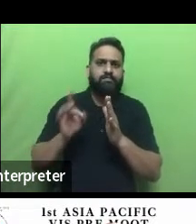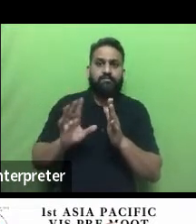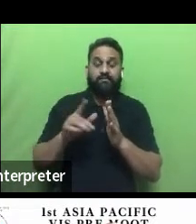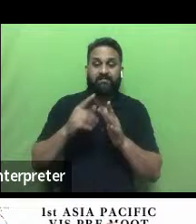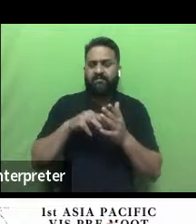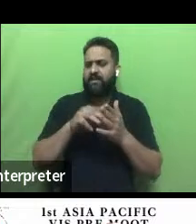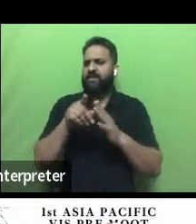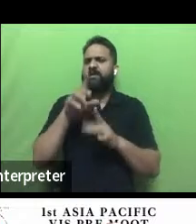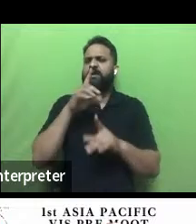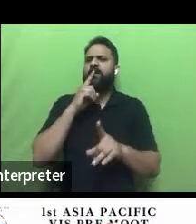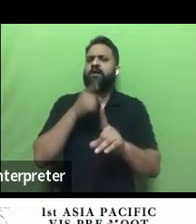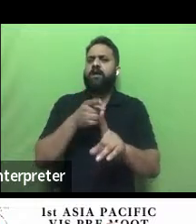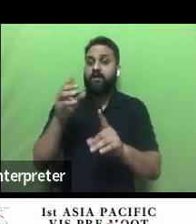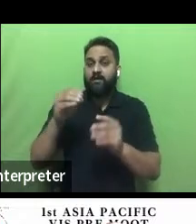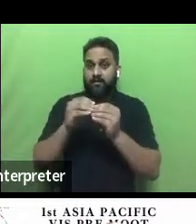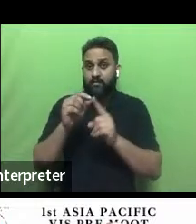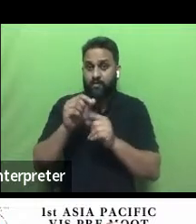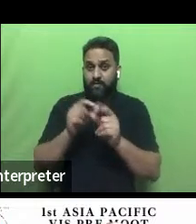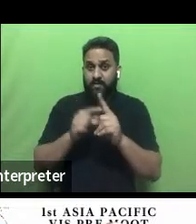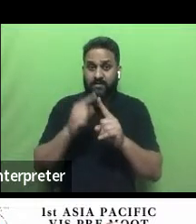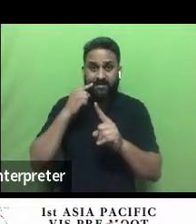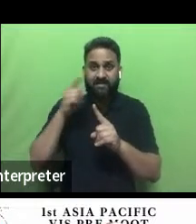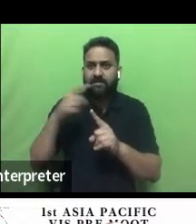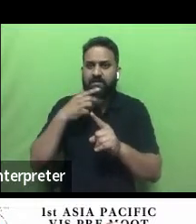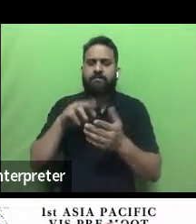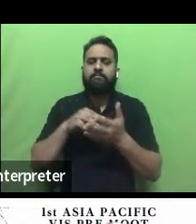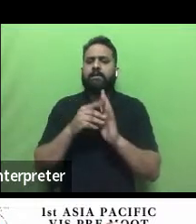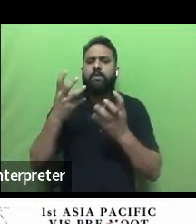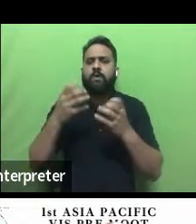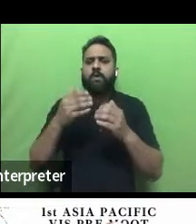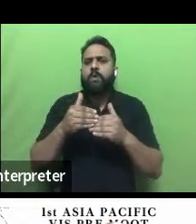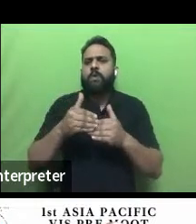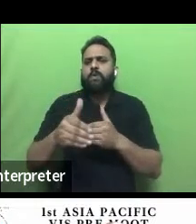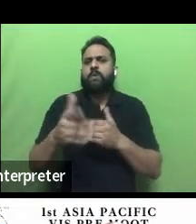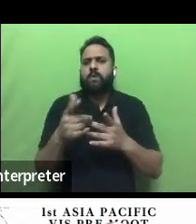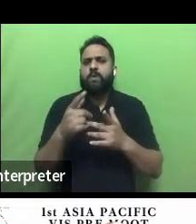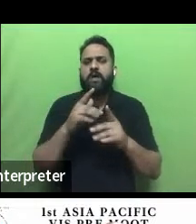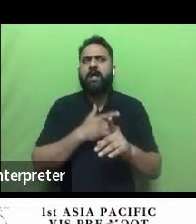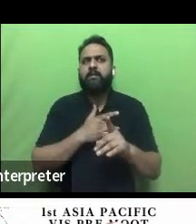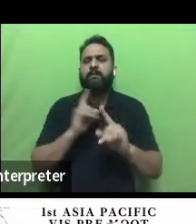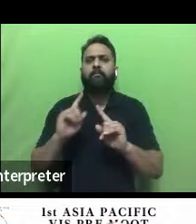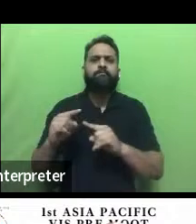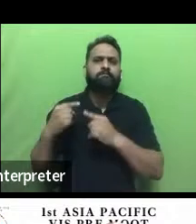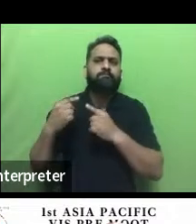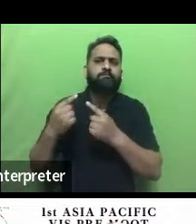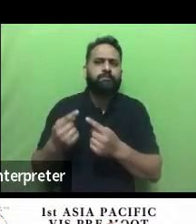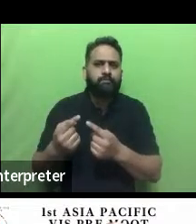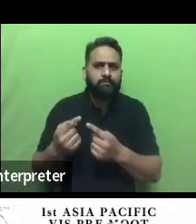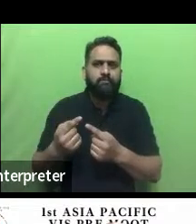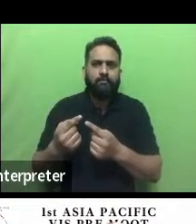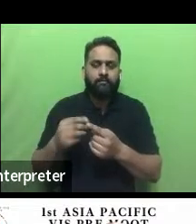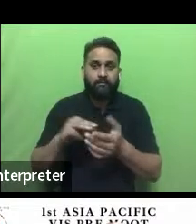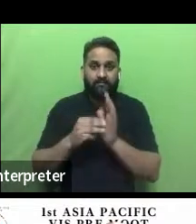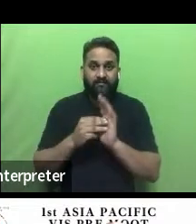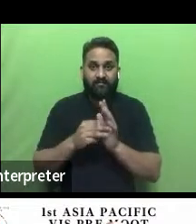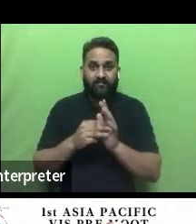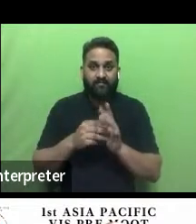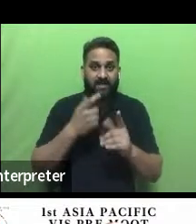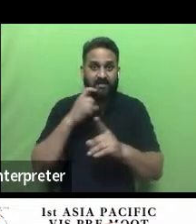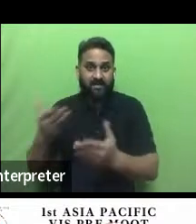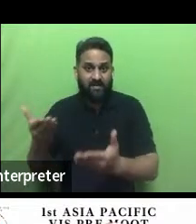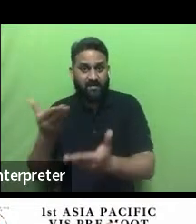Ms. Bhupati did not intend to continue the lenient practices that were established between the claimant and